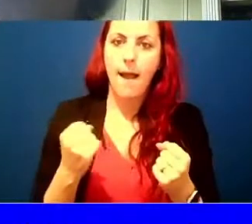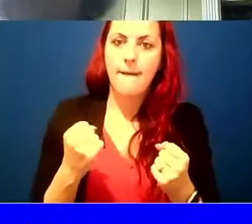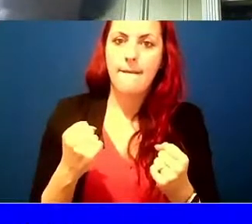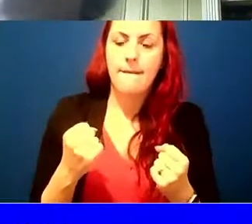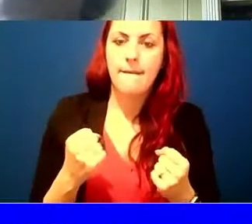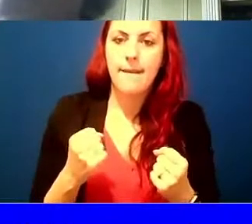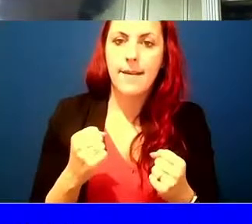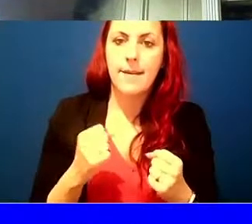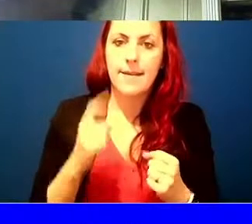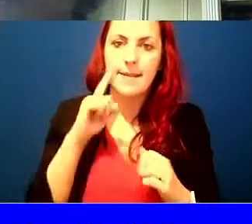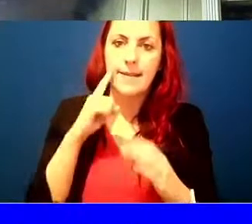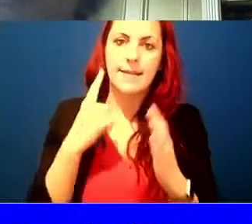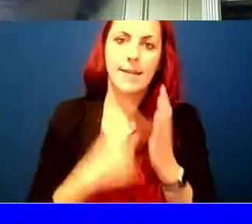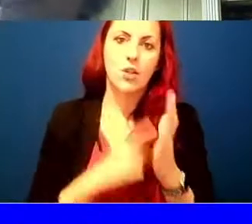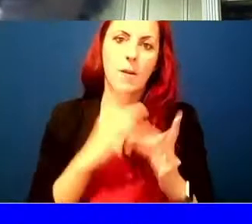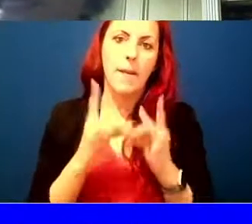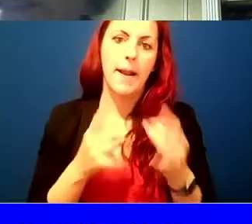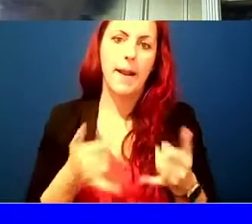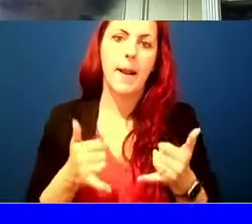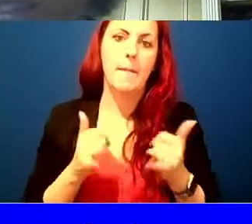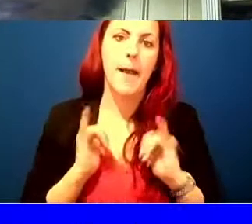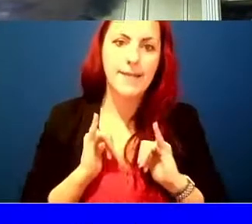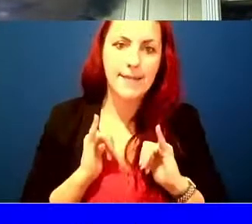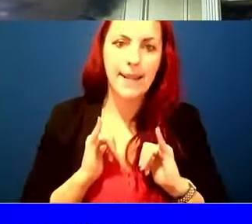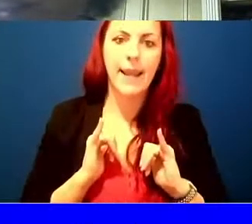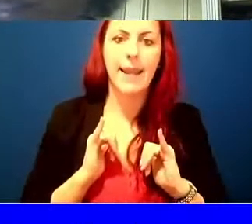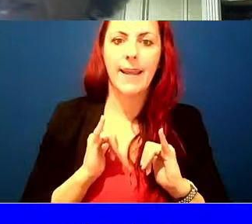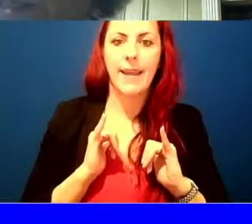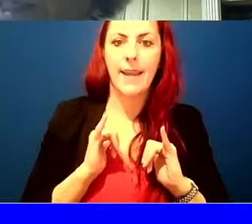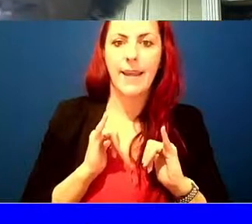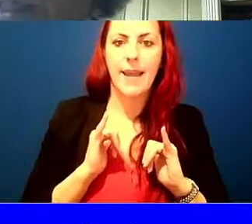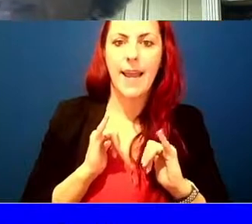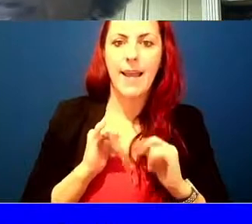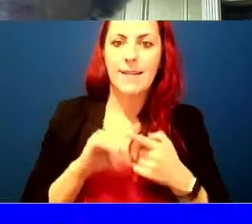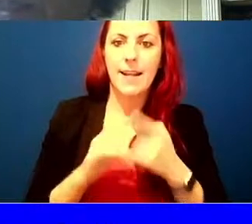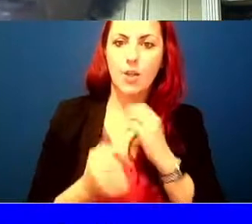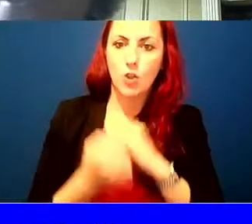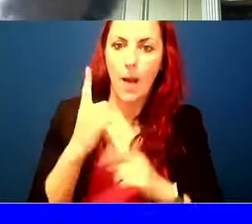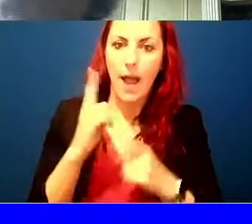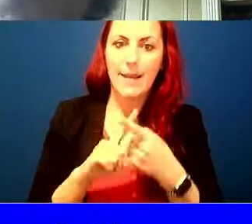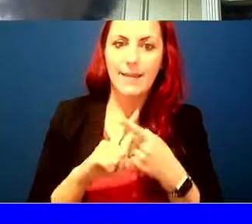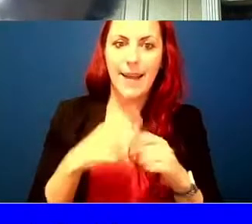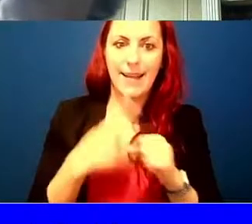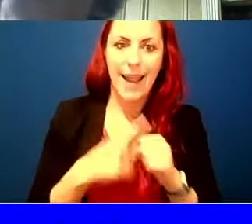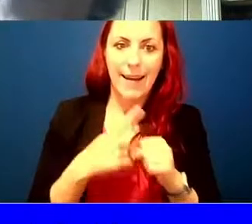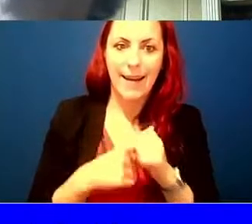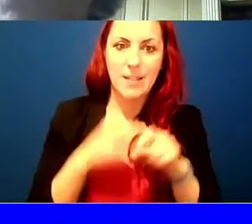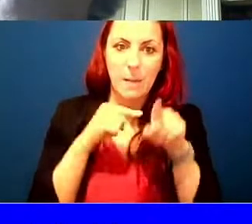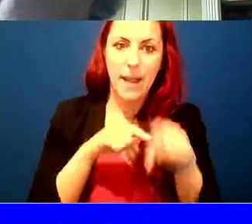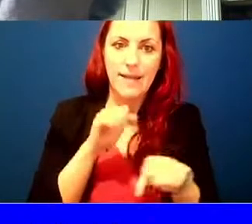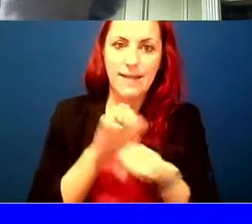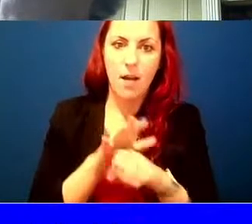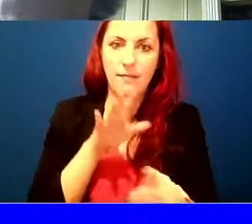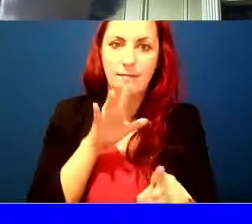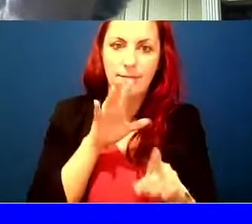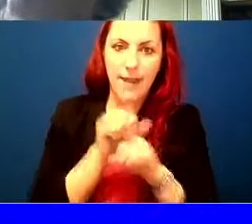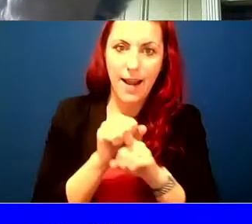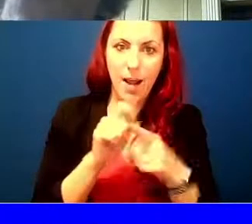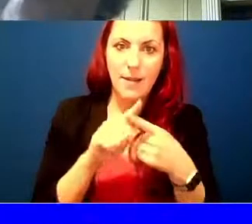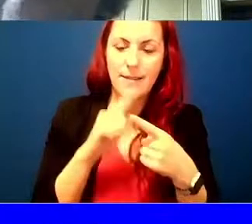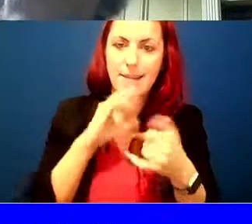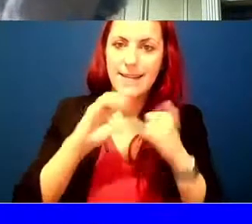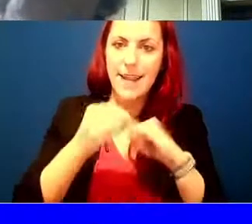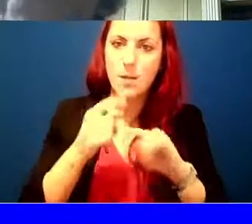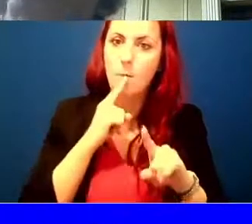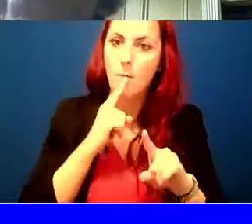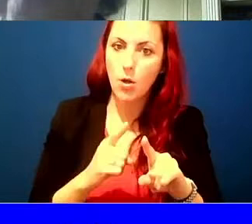decision-making capacity is at issue. And again, it's predicated on a diagnostic test. But it doesn't include a person who